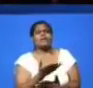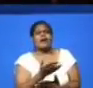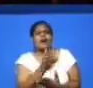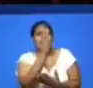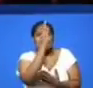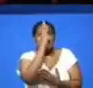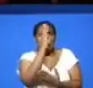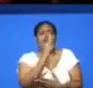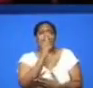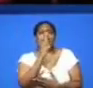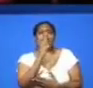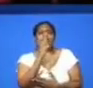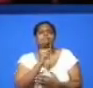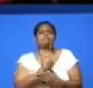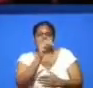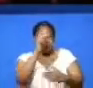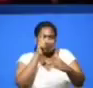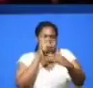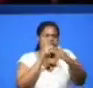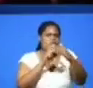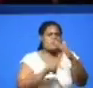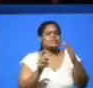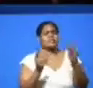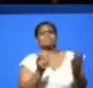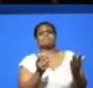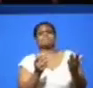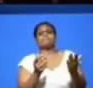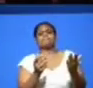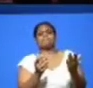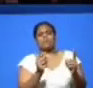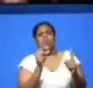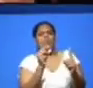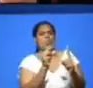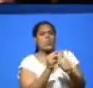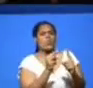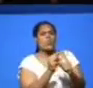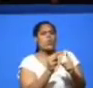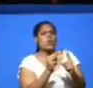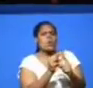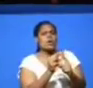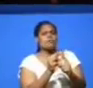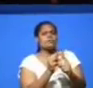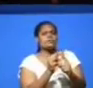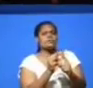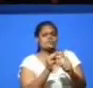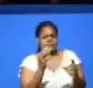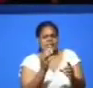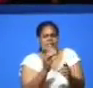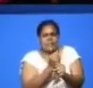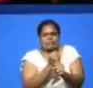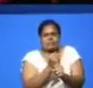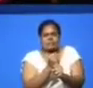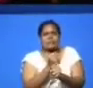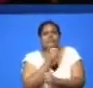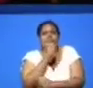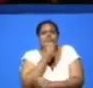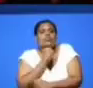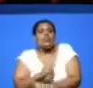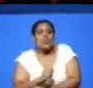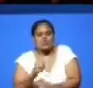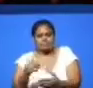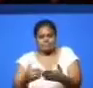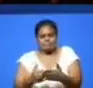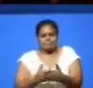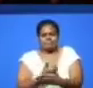God's prophetic word captured in both Old and New Testament.